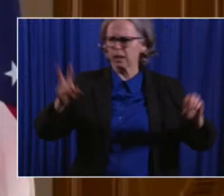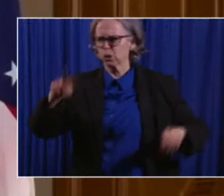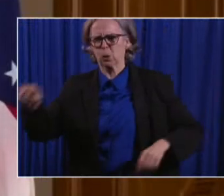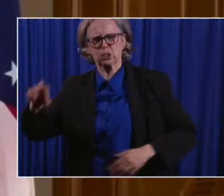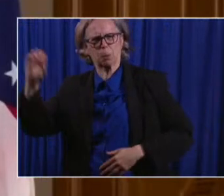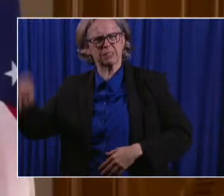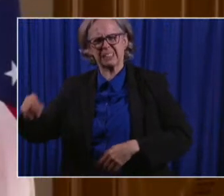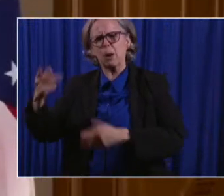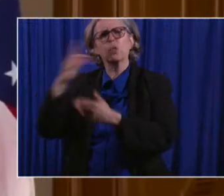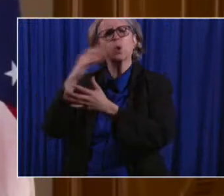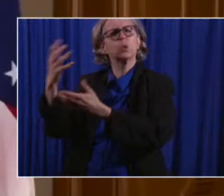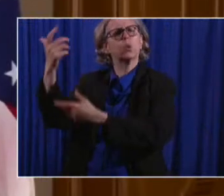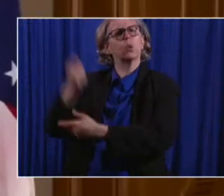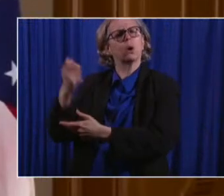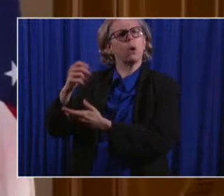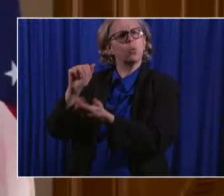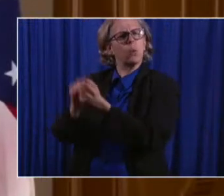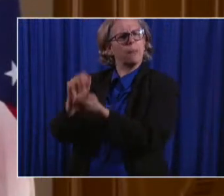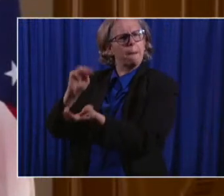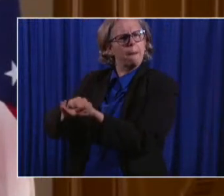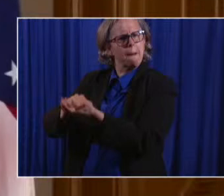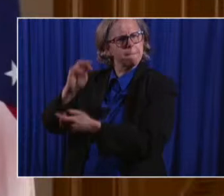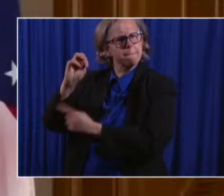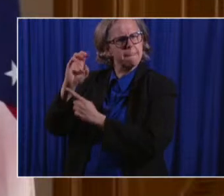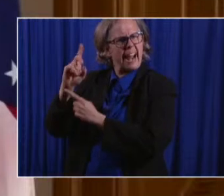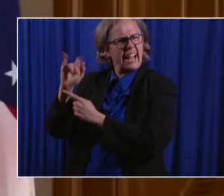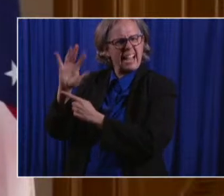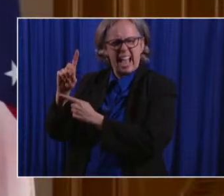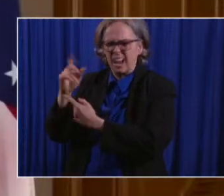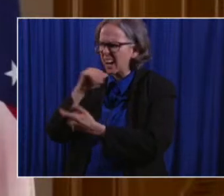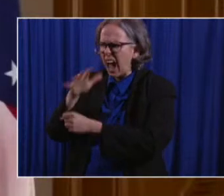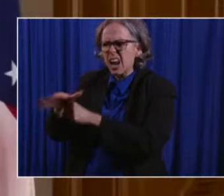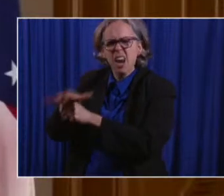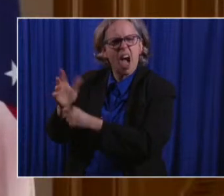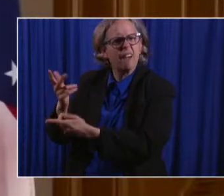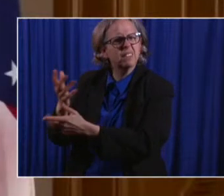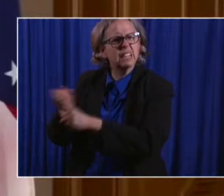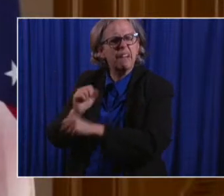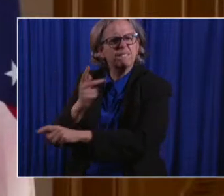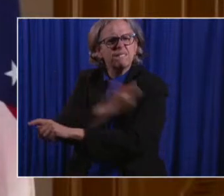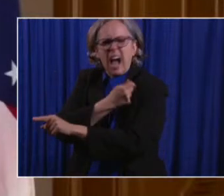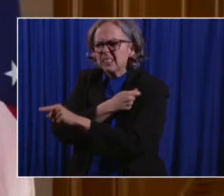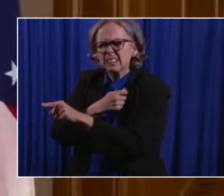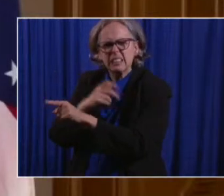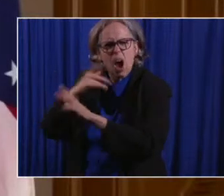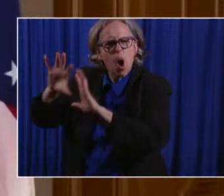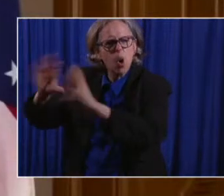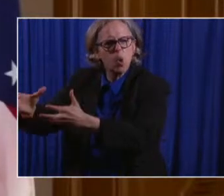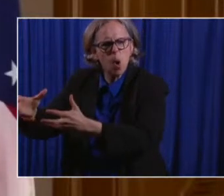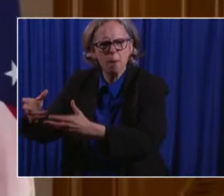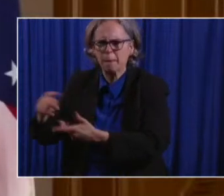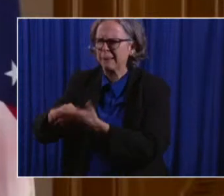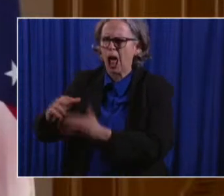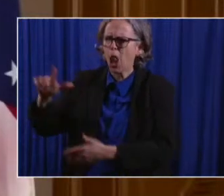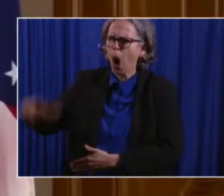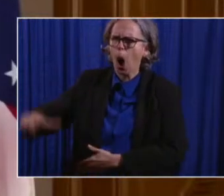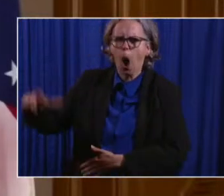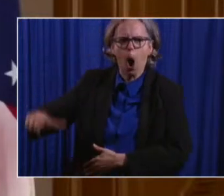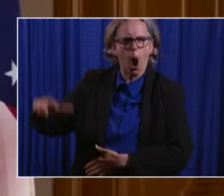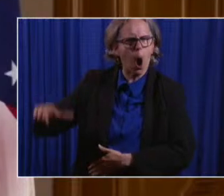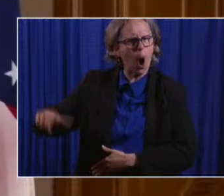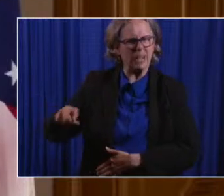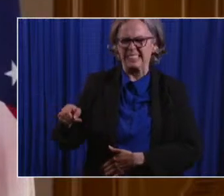Medicaid, that obviously is not a number that we're happy with. It is much, much too low. And earlier this